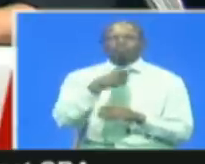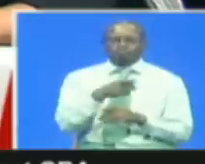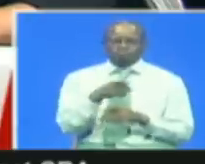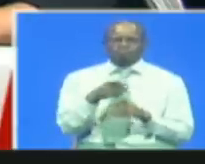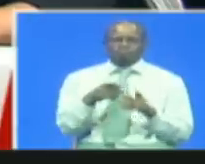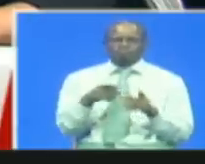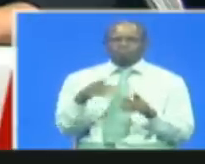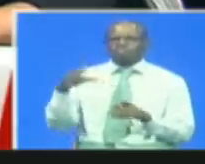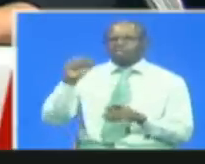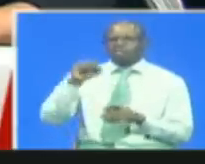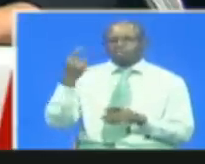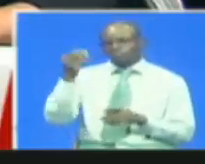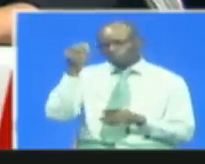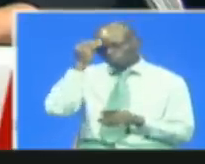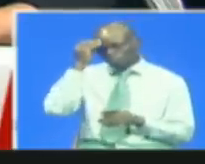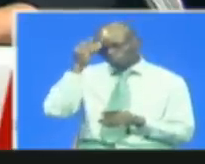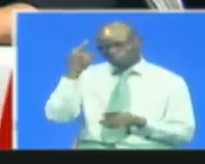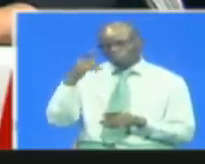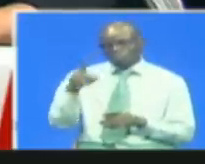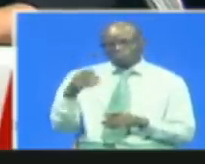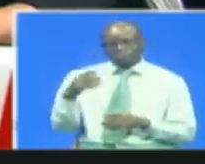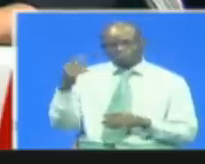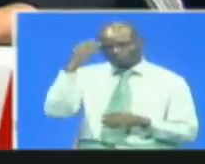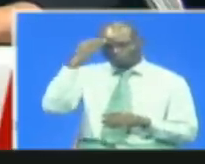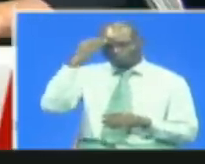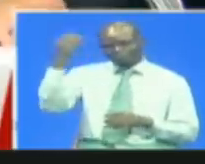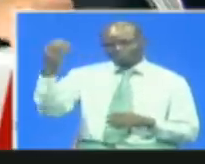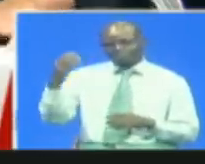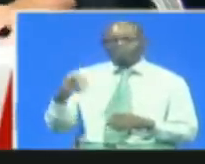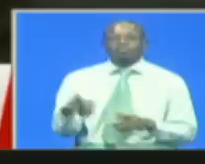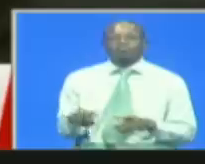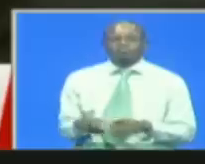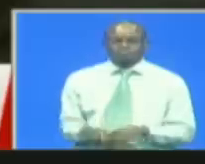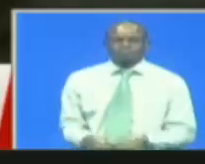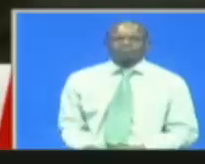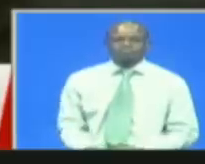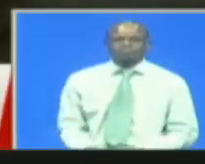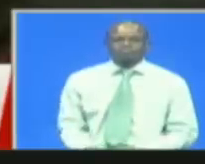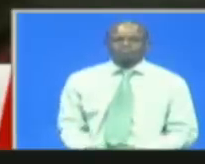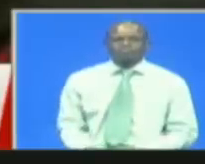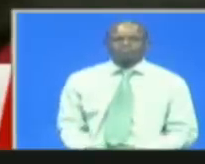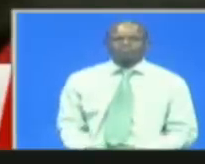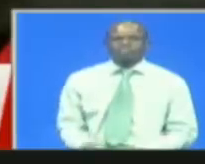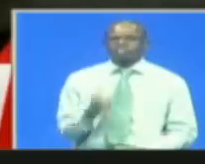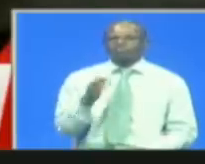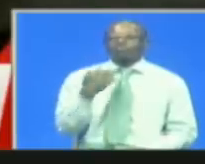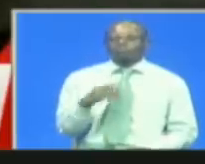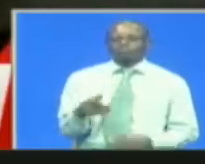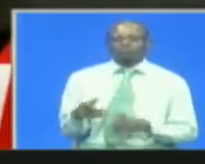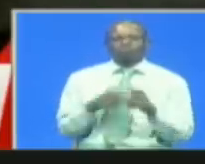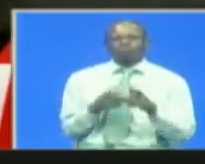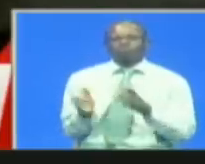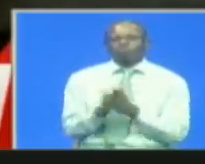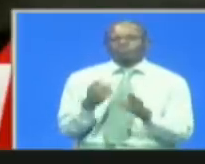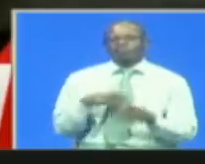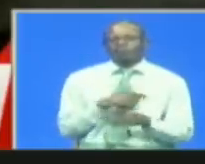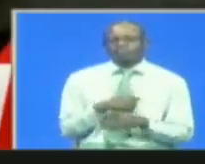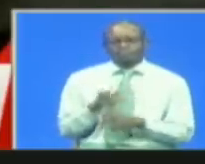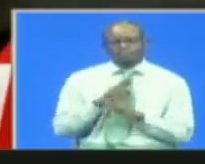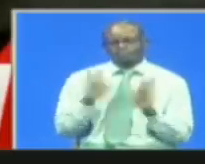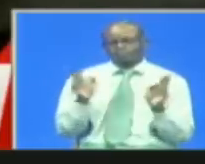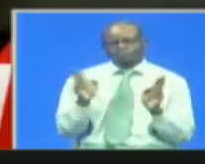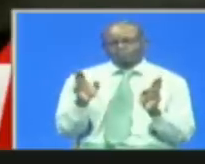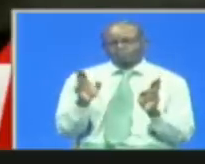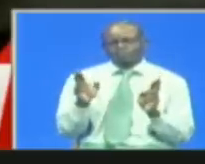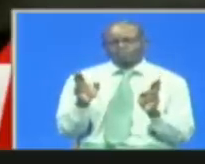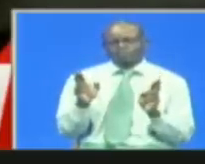dismissive. NTV's education reporter Sharon Baranga with that story. If you want war with us, we are prepared